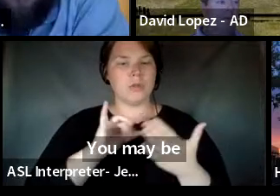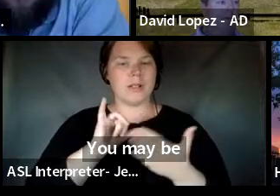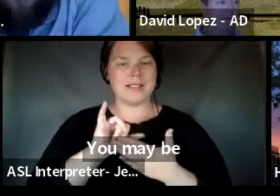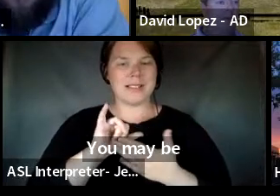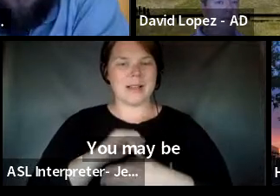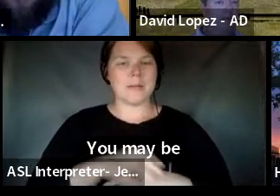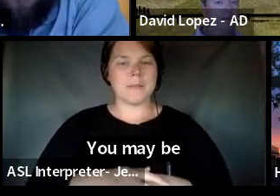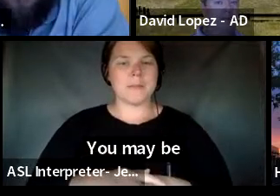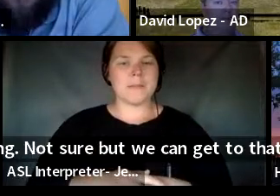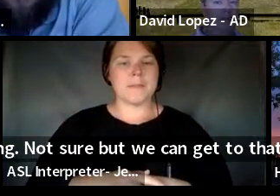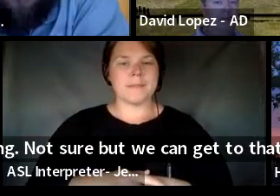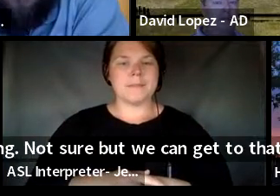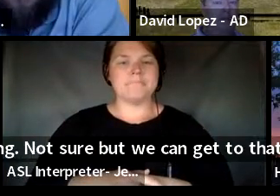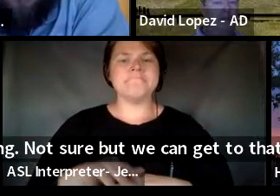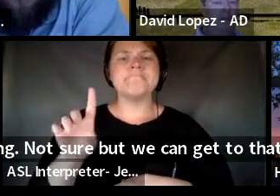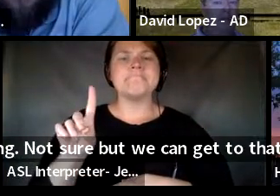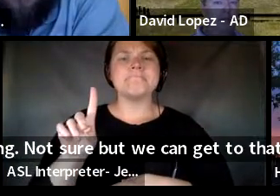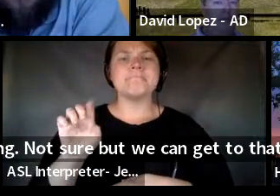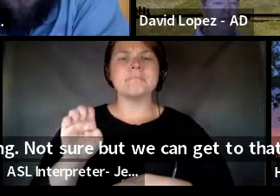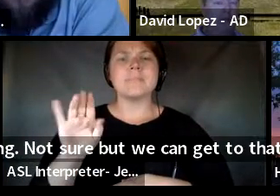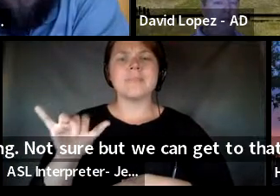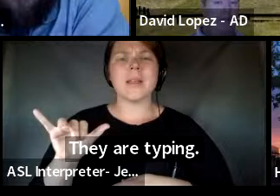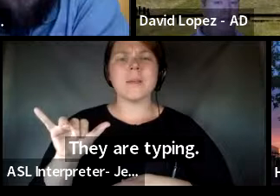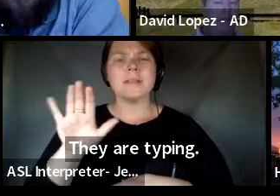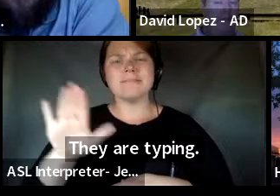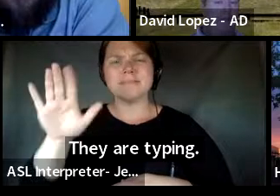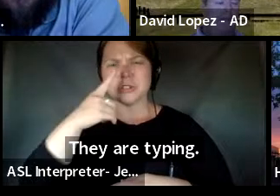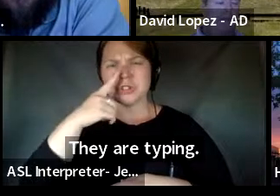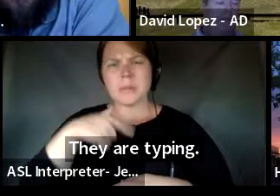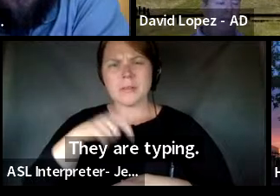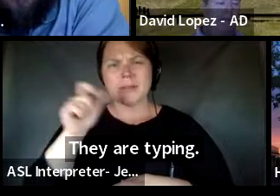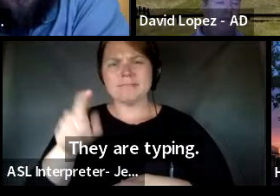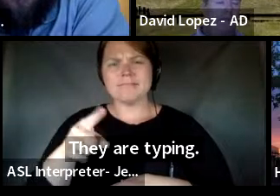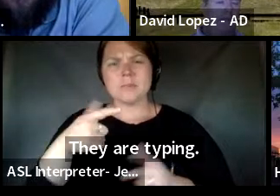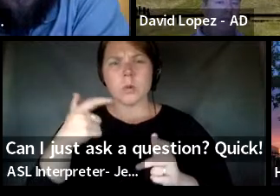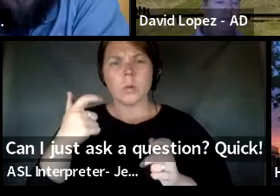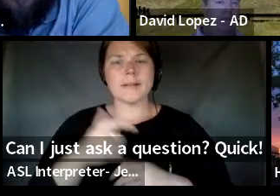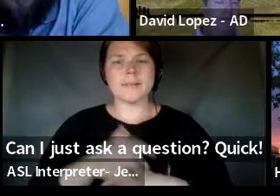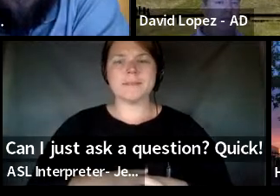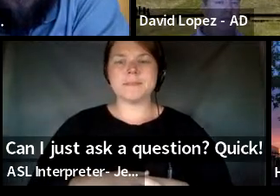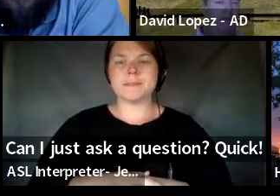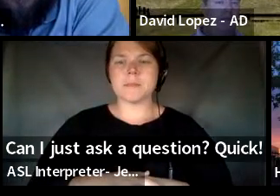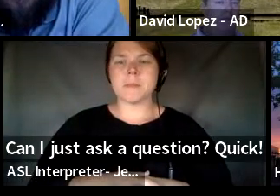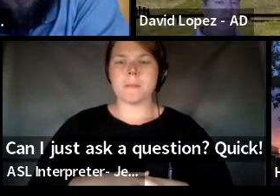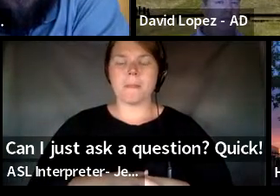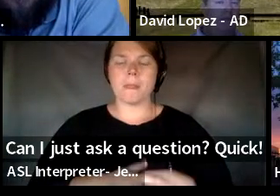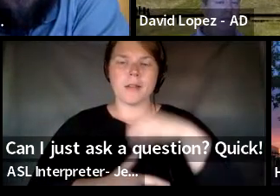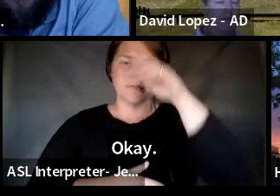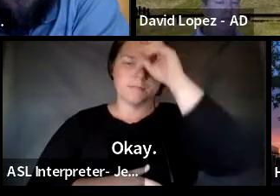are typing. Can I just ask a question quickly, Laura? Okay.